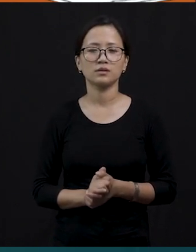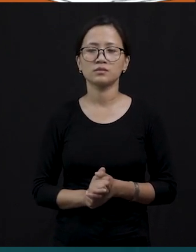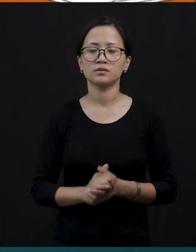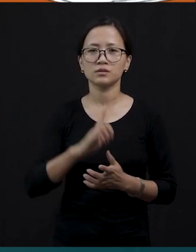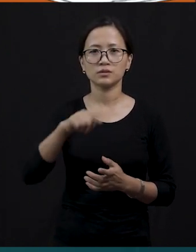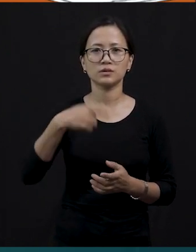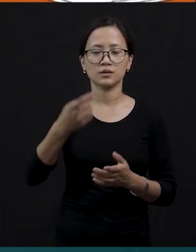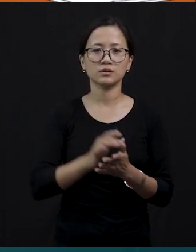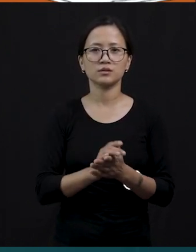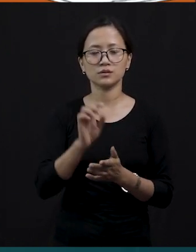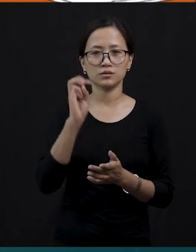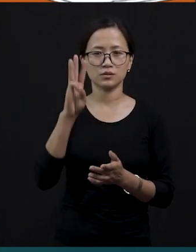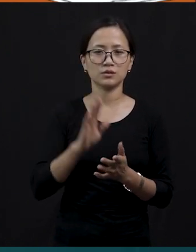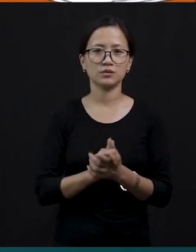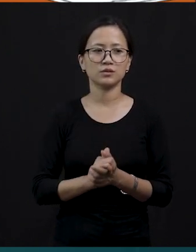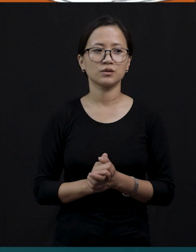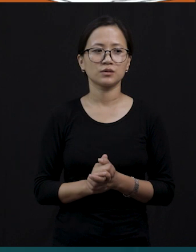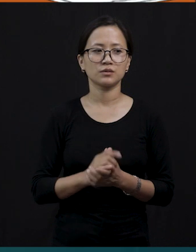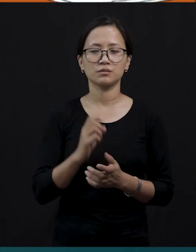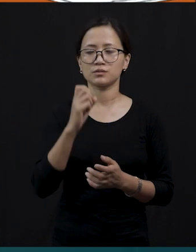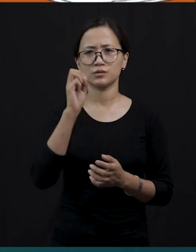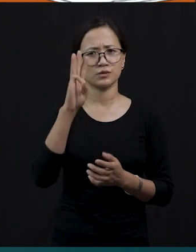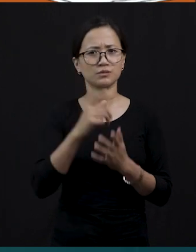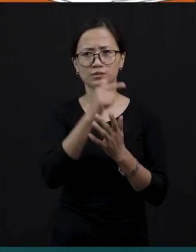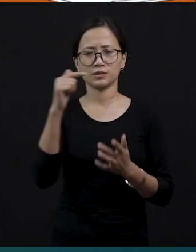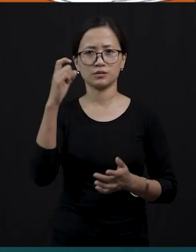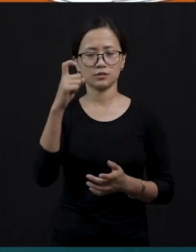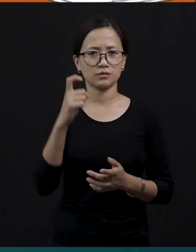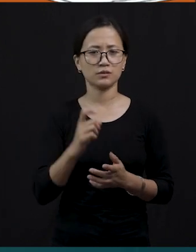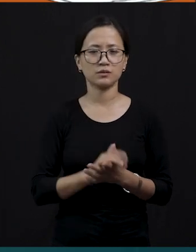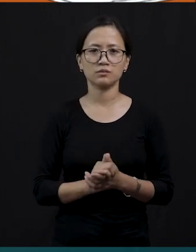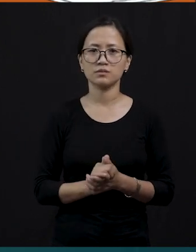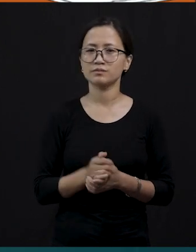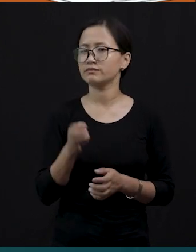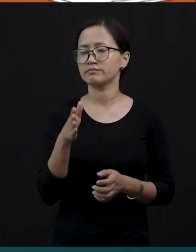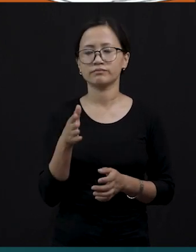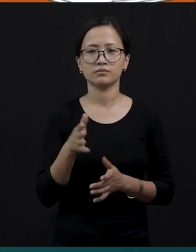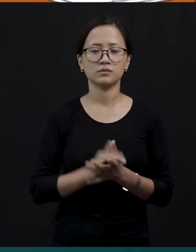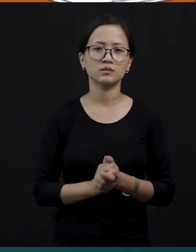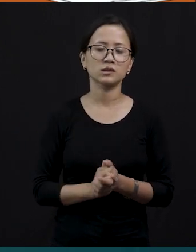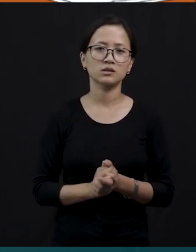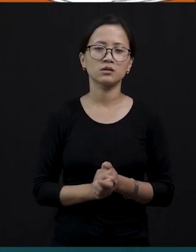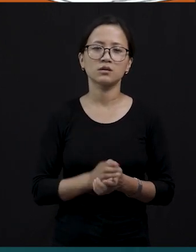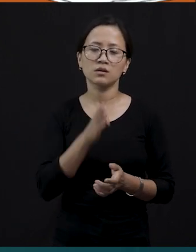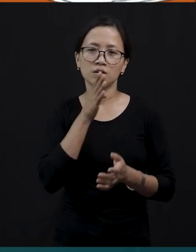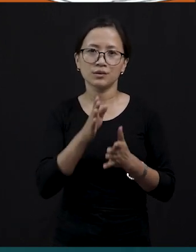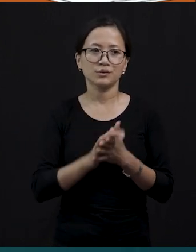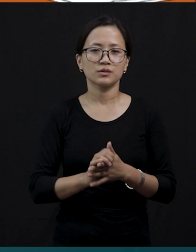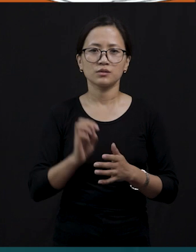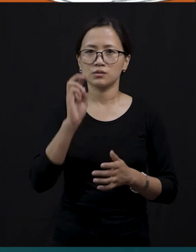have next 3 minus 7. Can we minus 3 from 7? No,